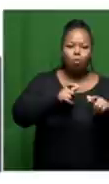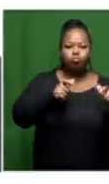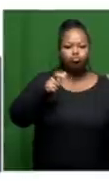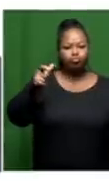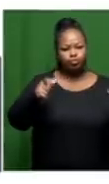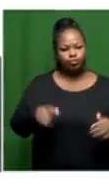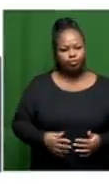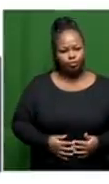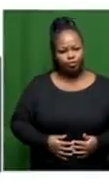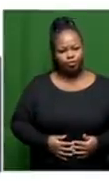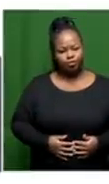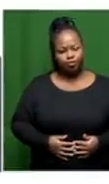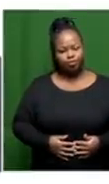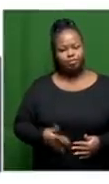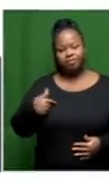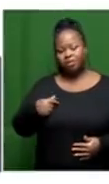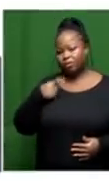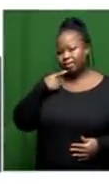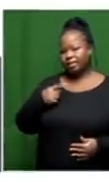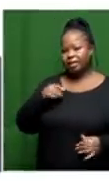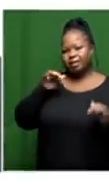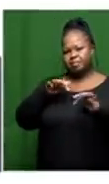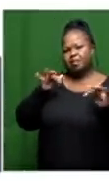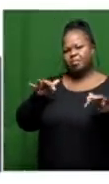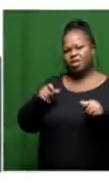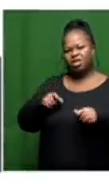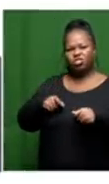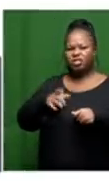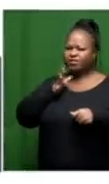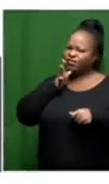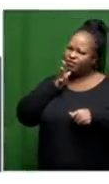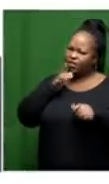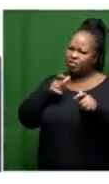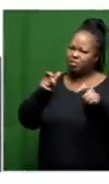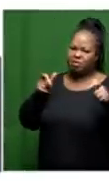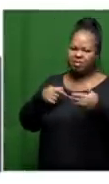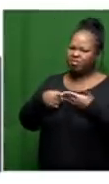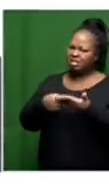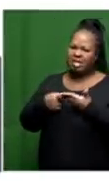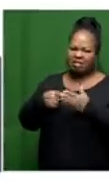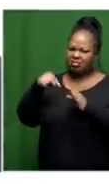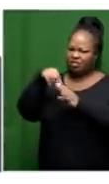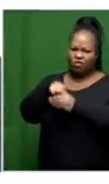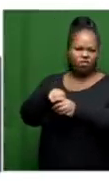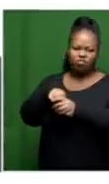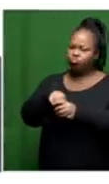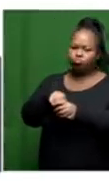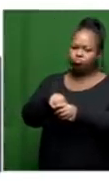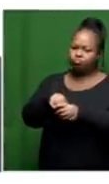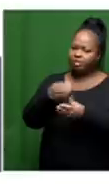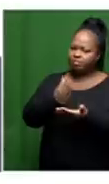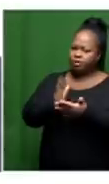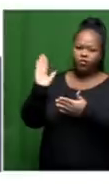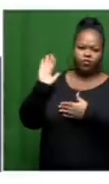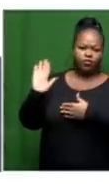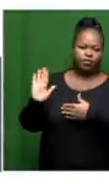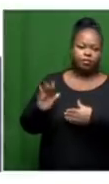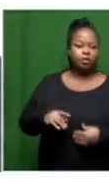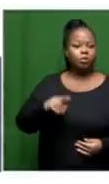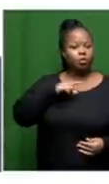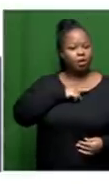I would actually take population growth out of this discussion completely. First of